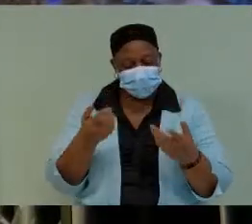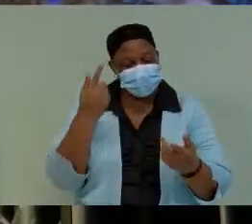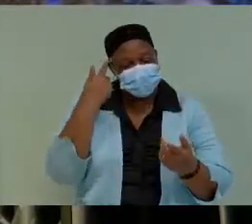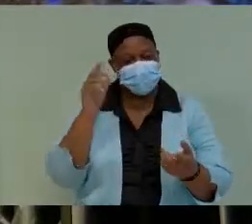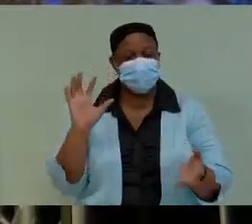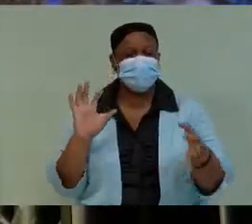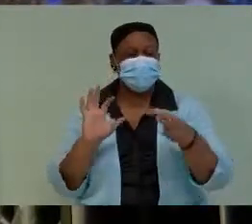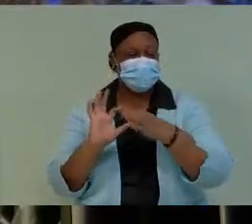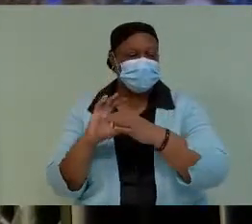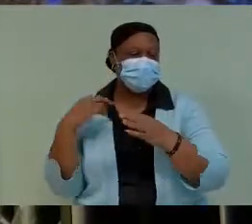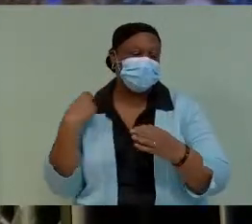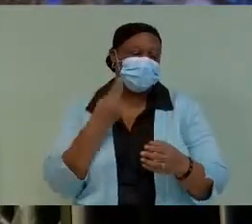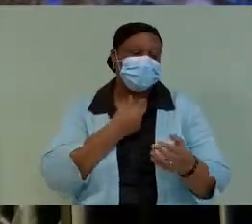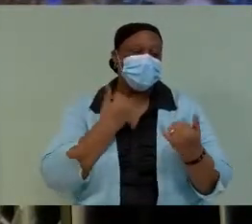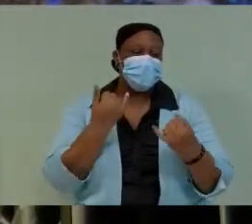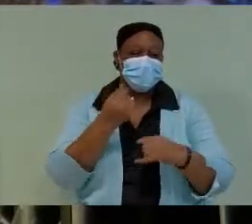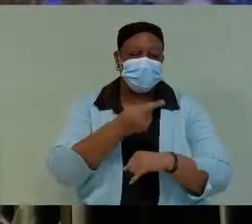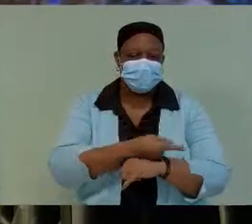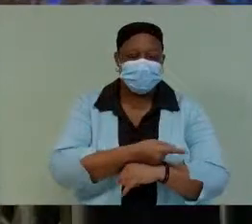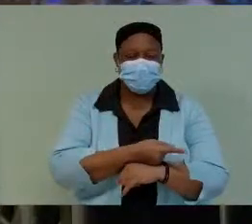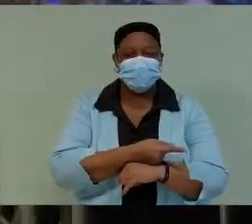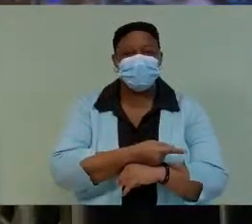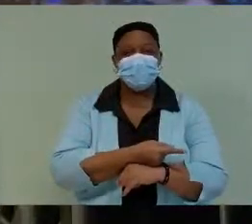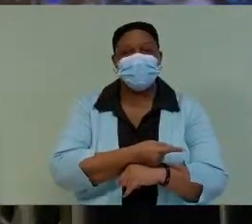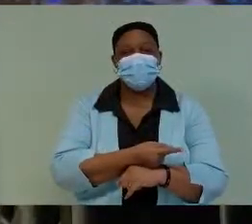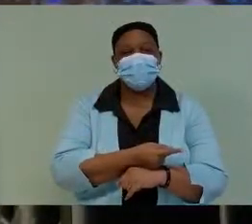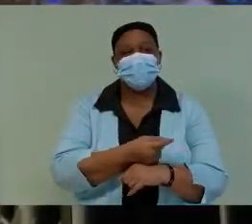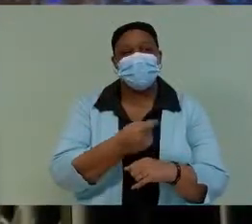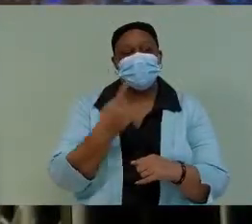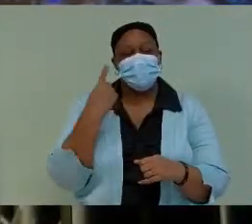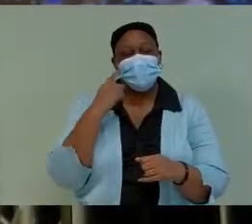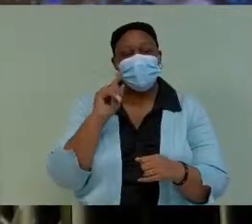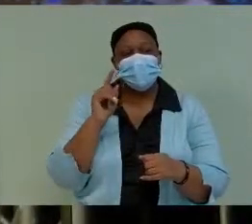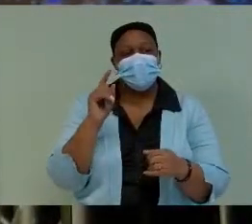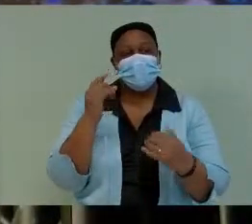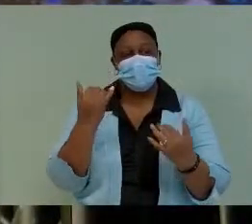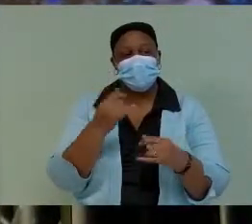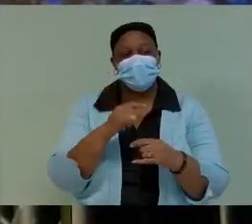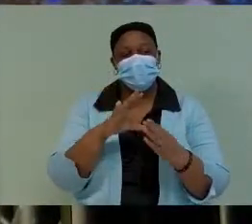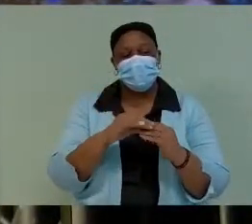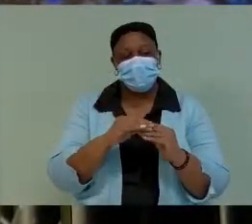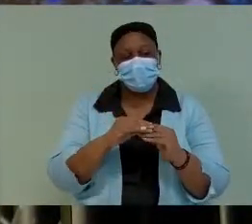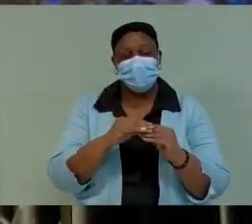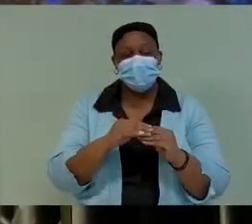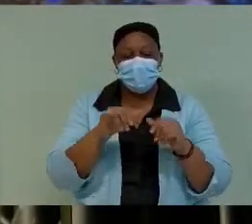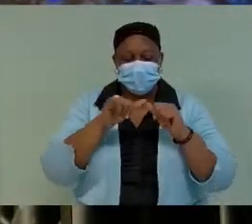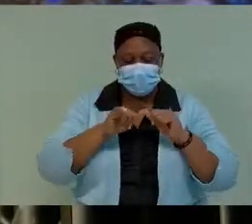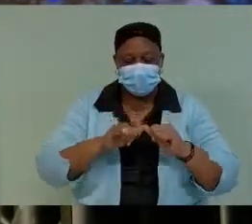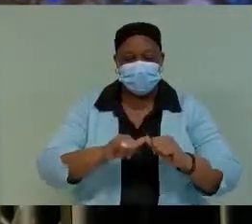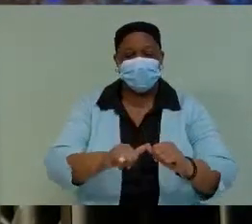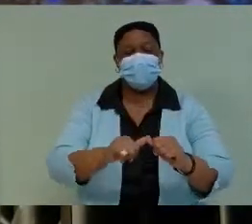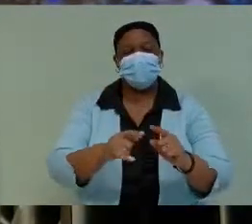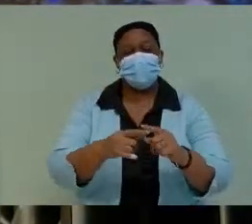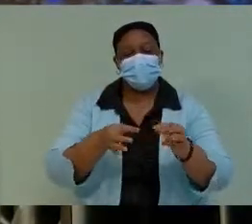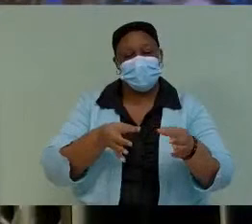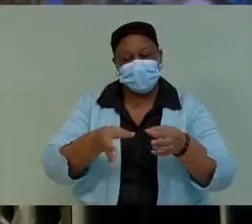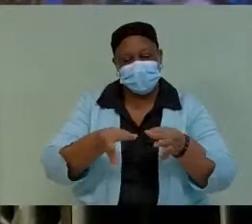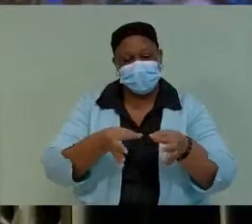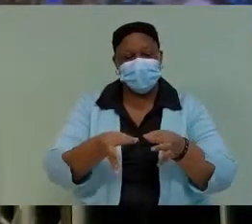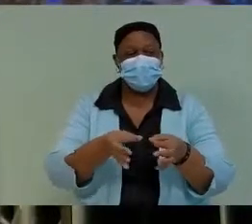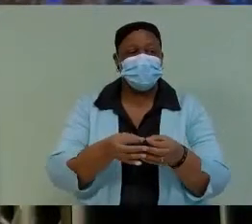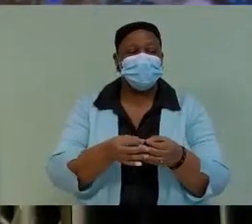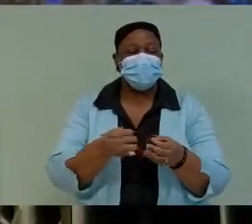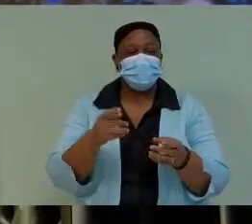much for joining us today for today's briefing. We continue to manage in St. Kitts and